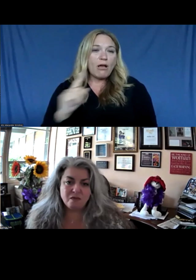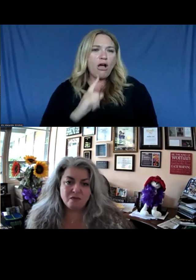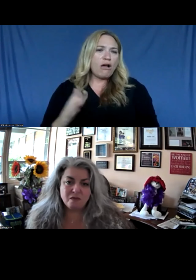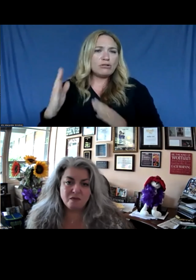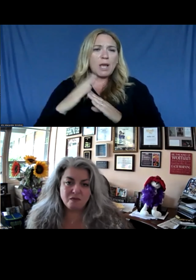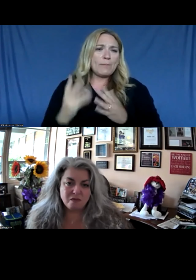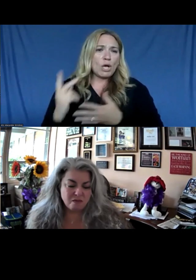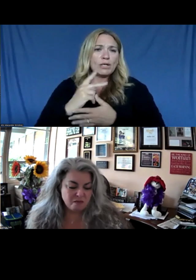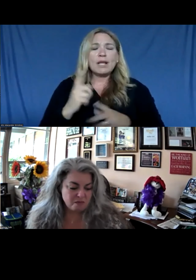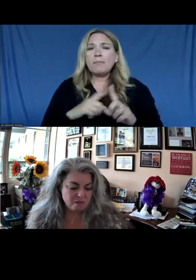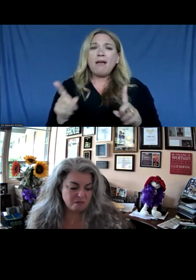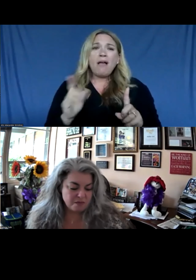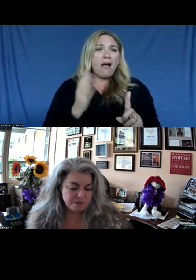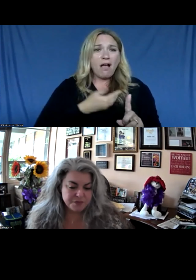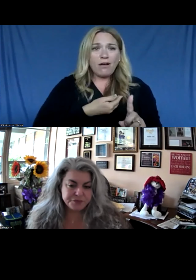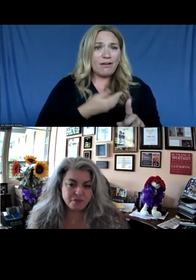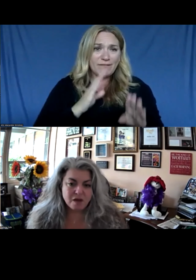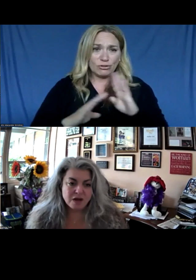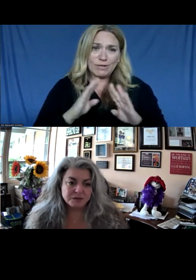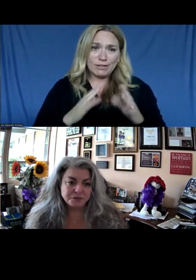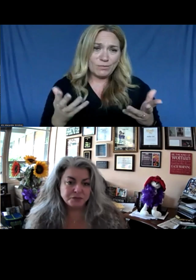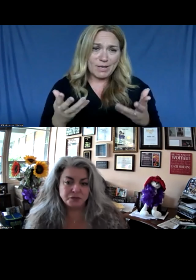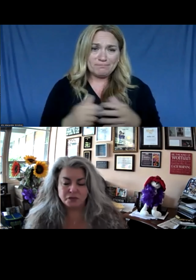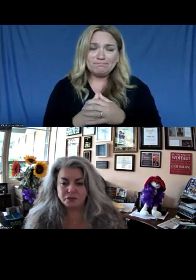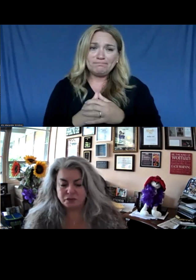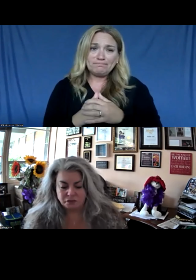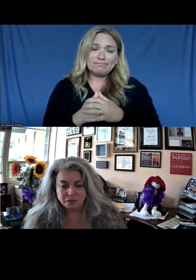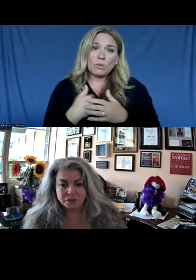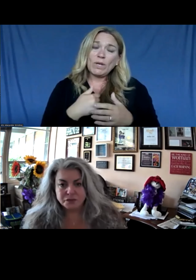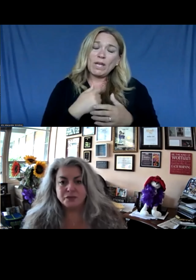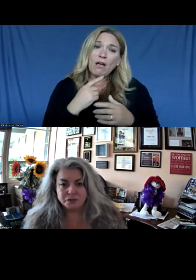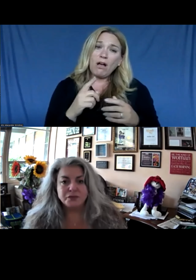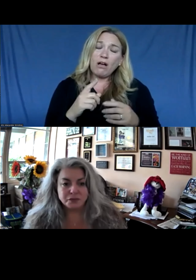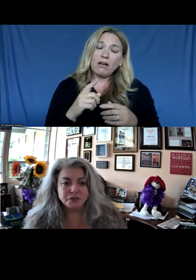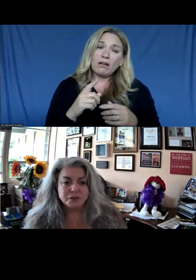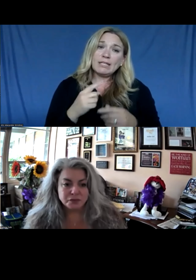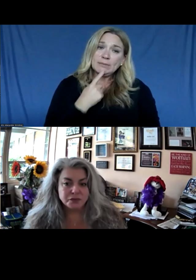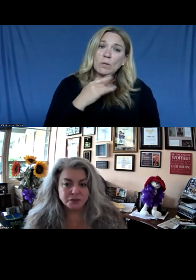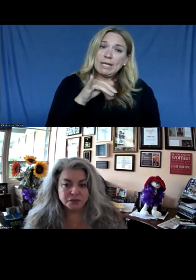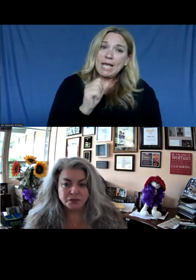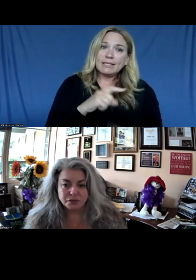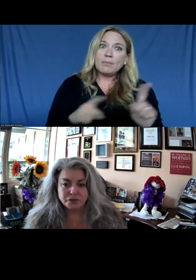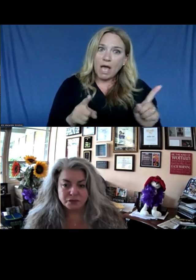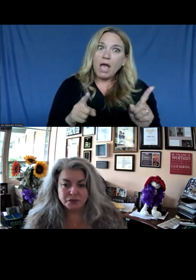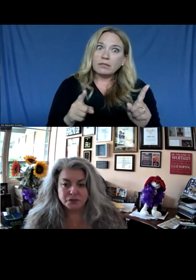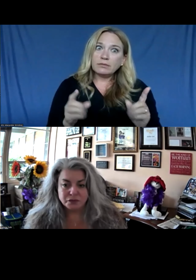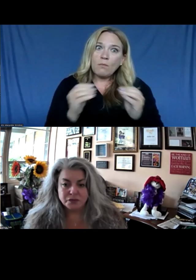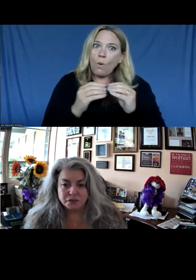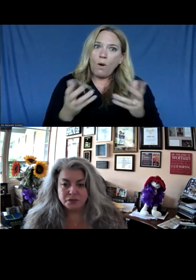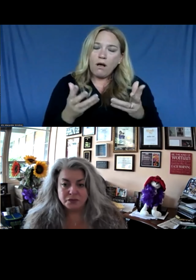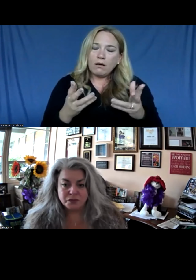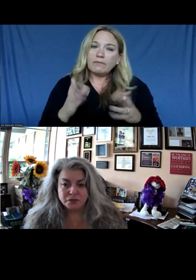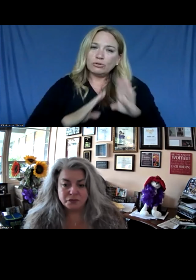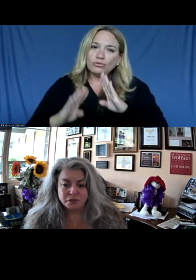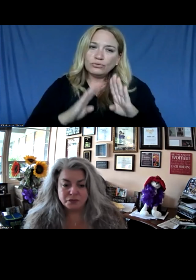our frustration, because I think we're more than disappointed. I think we're frustrated, and our frustration is rooted in